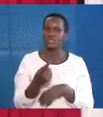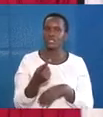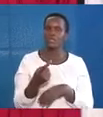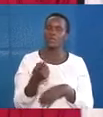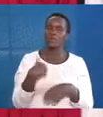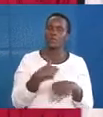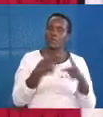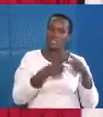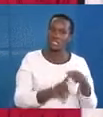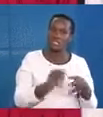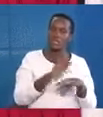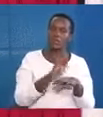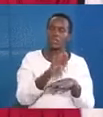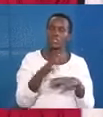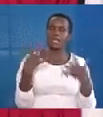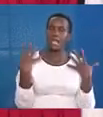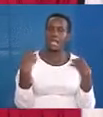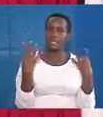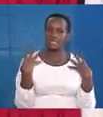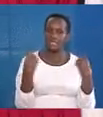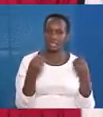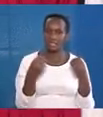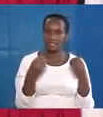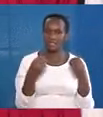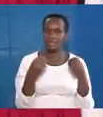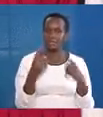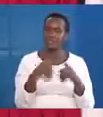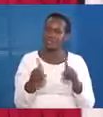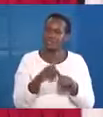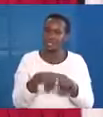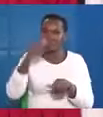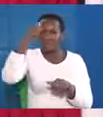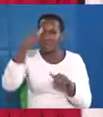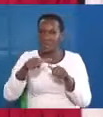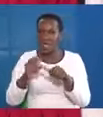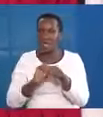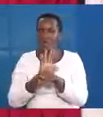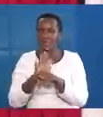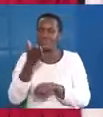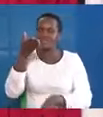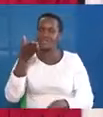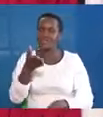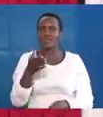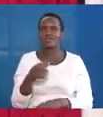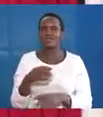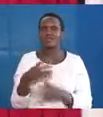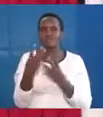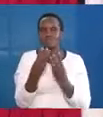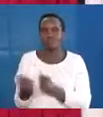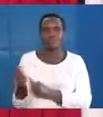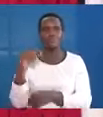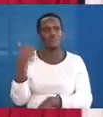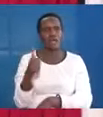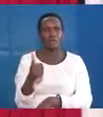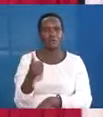this exercise the height of the COVID-19 pandemic. And we are forging ahead not because we